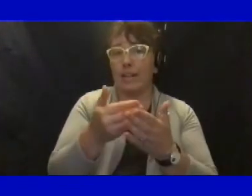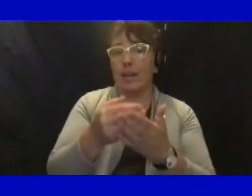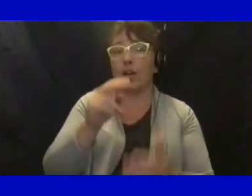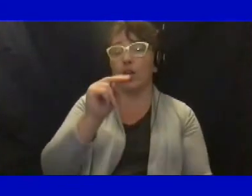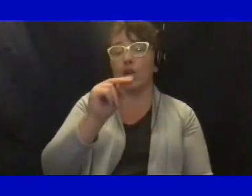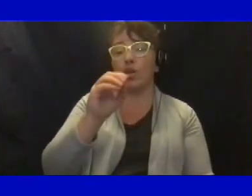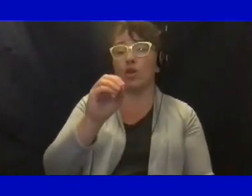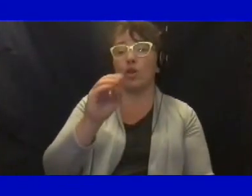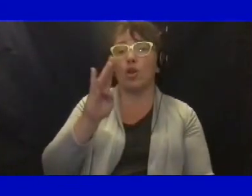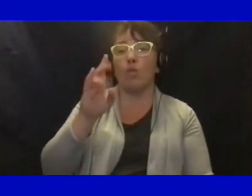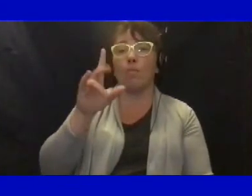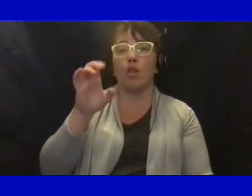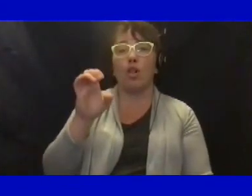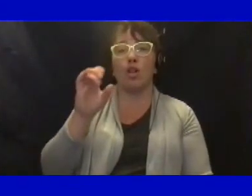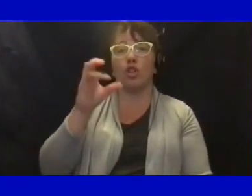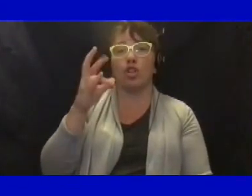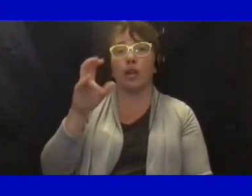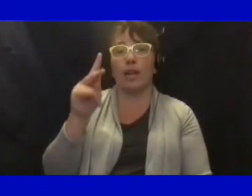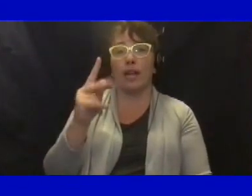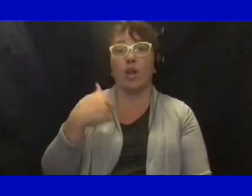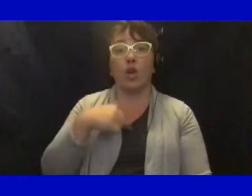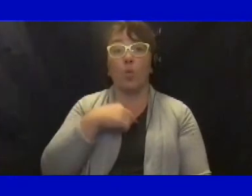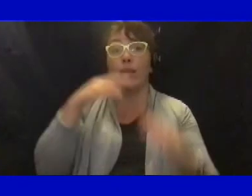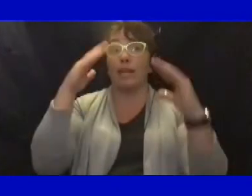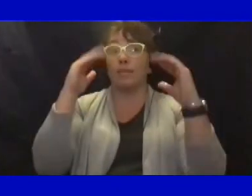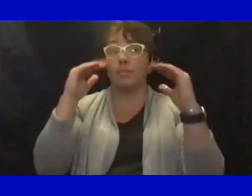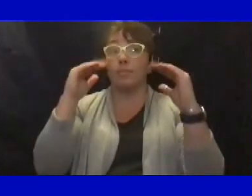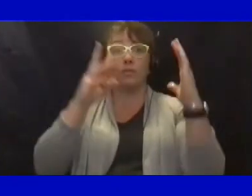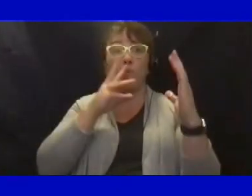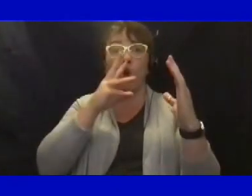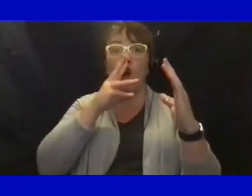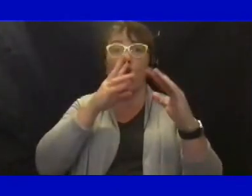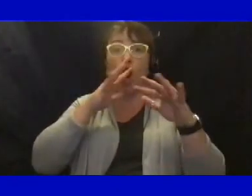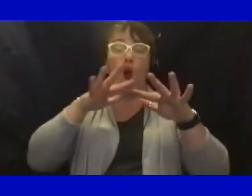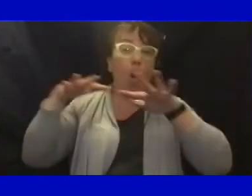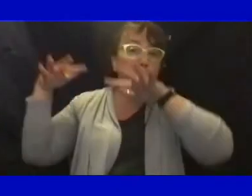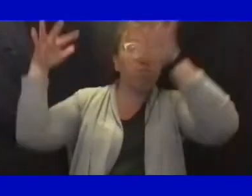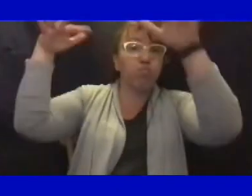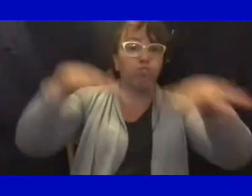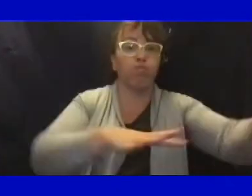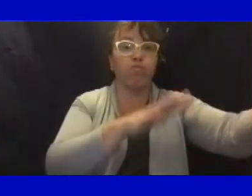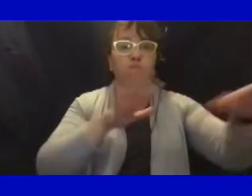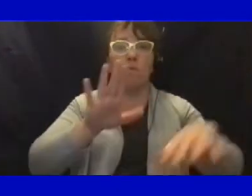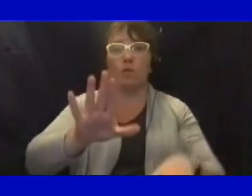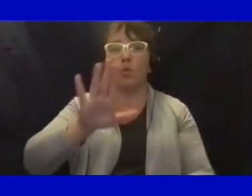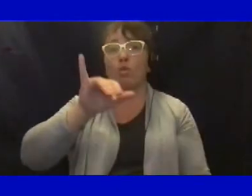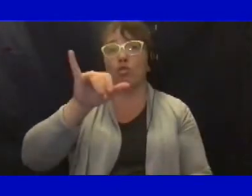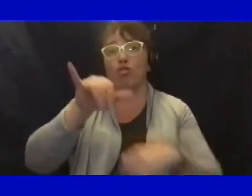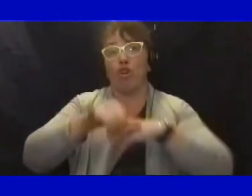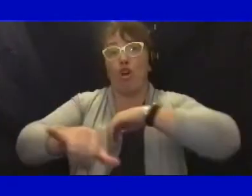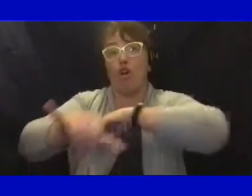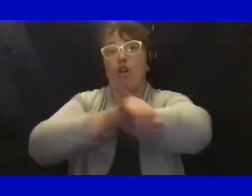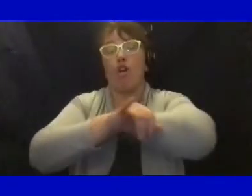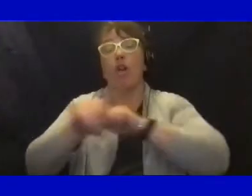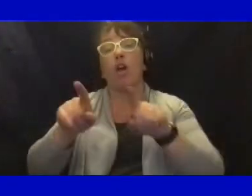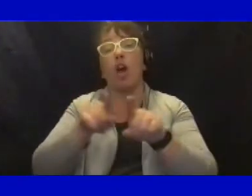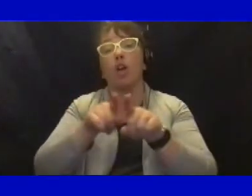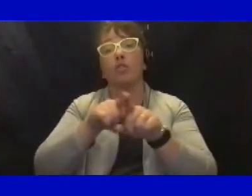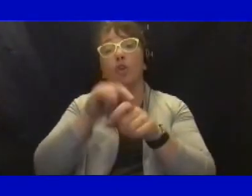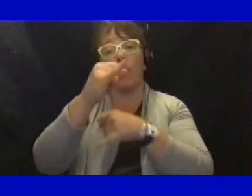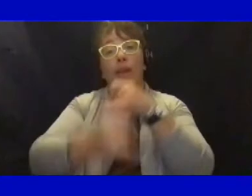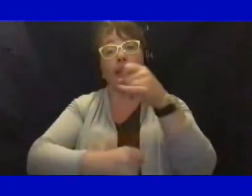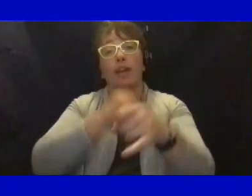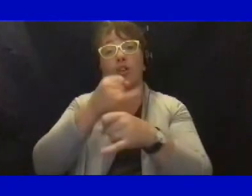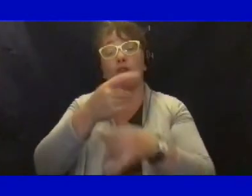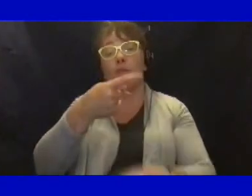be evacuated because we fully expect the water to just rush right through your yard. Also looking at International Parkway around Bogart